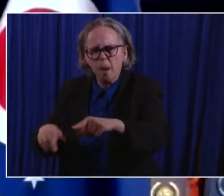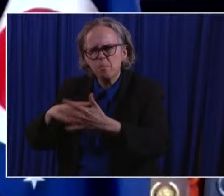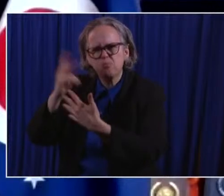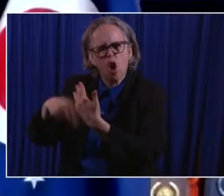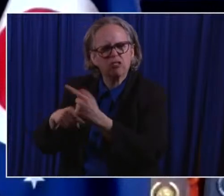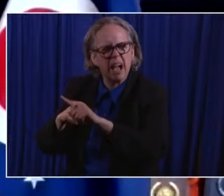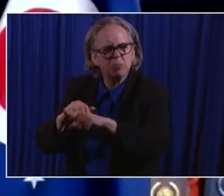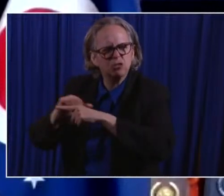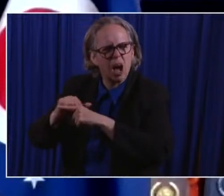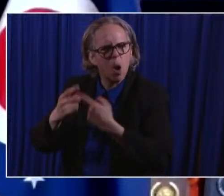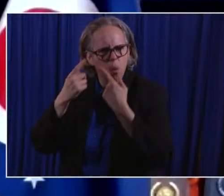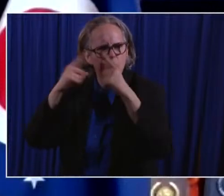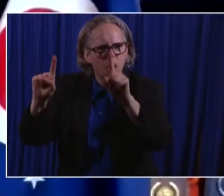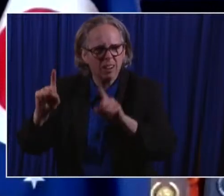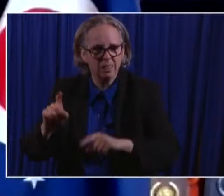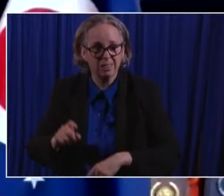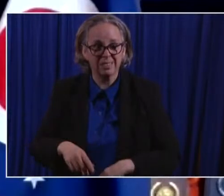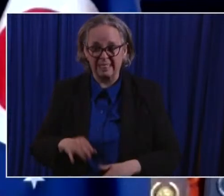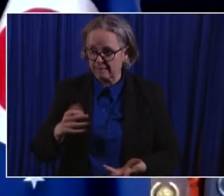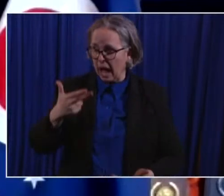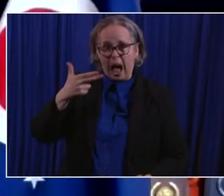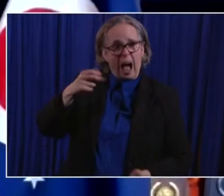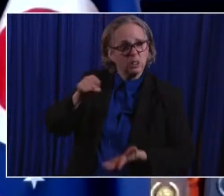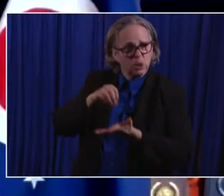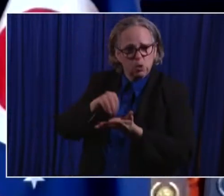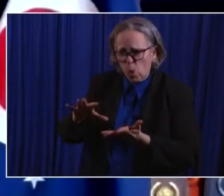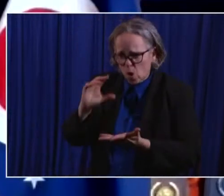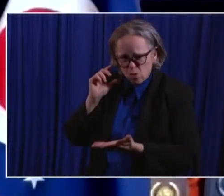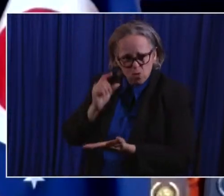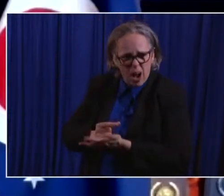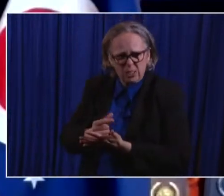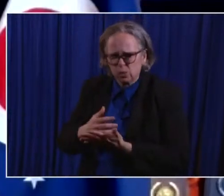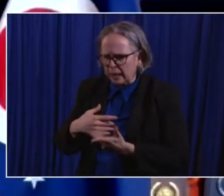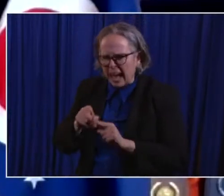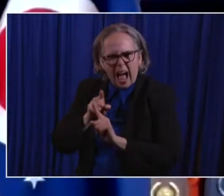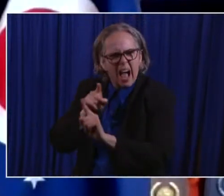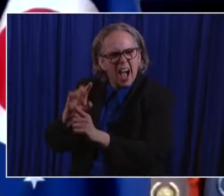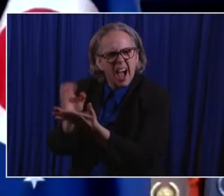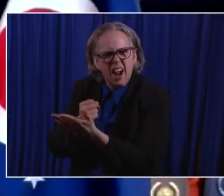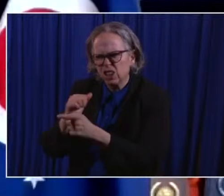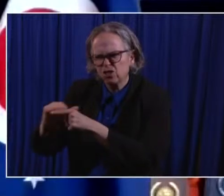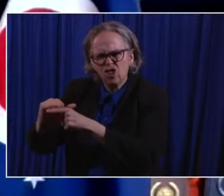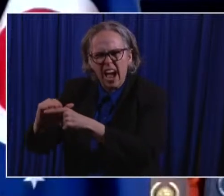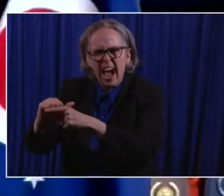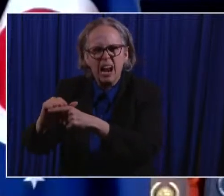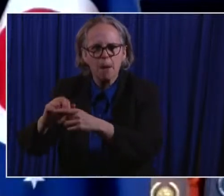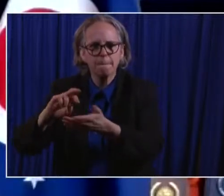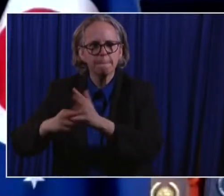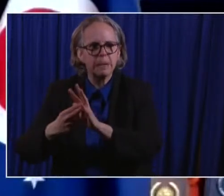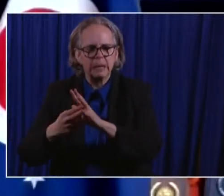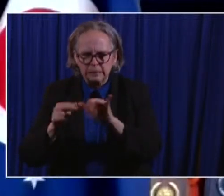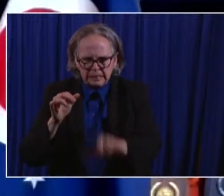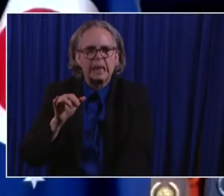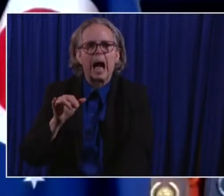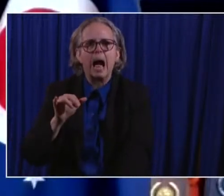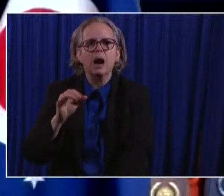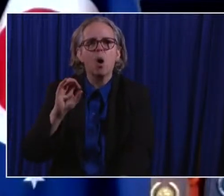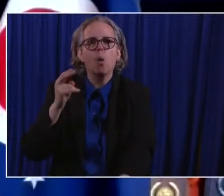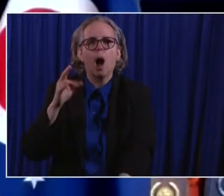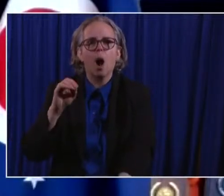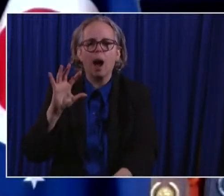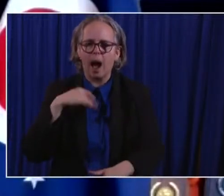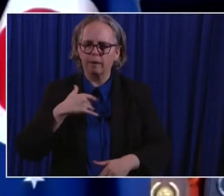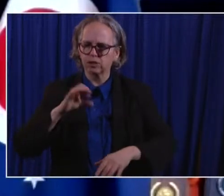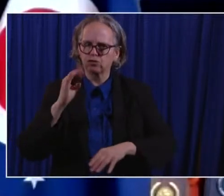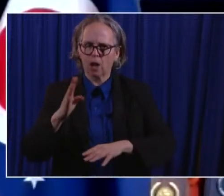them their college education or their career credential, and they will stay here and go to work as we partner them with many Ohio employers who need